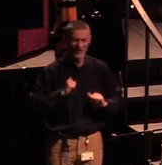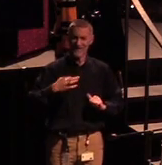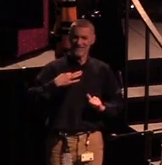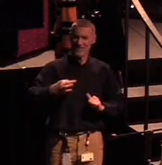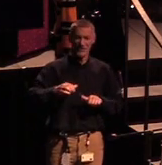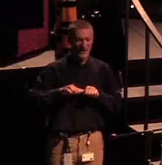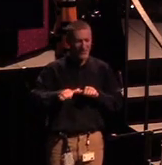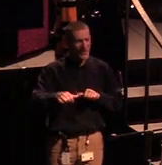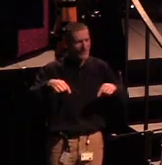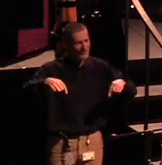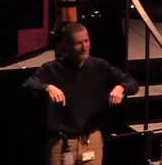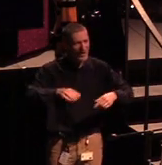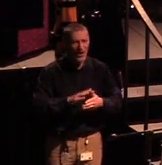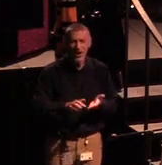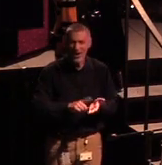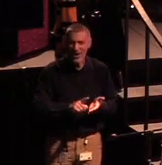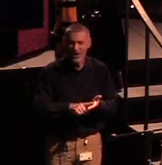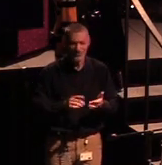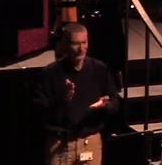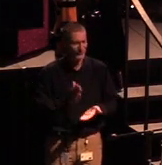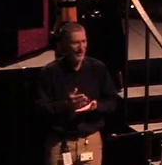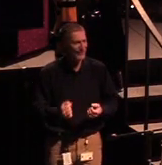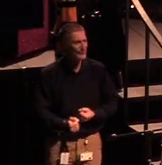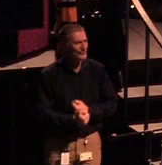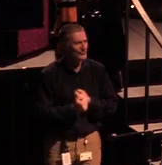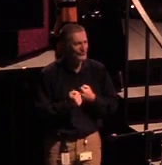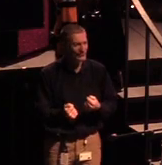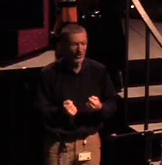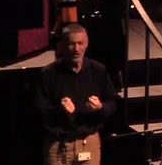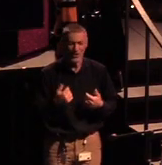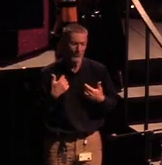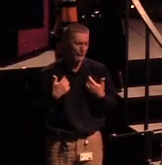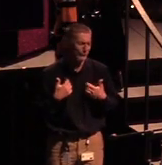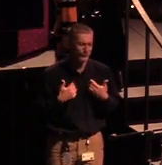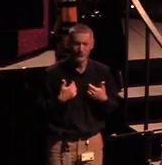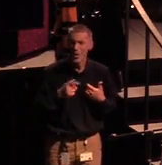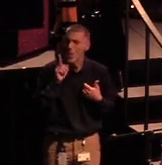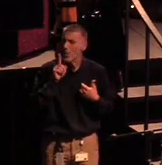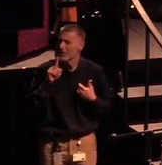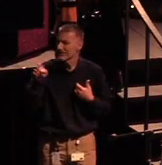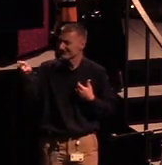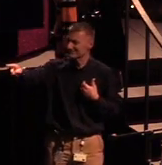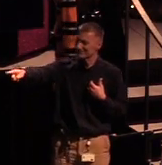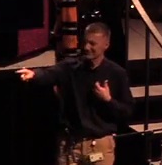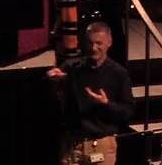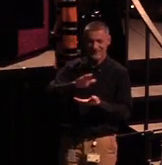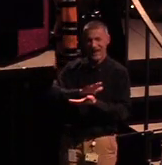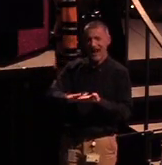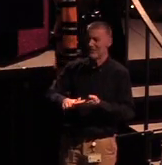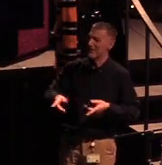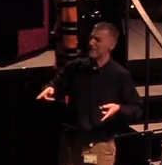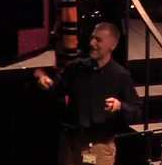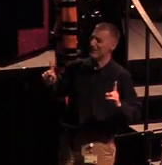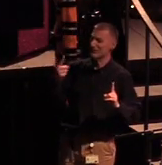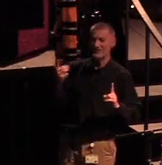in Hull and it's a really strong thriving inclusive scheme Harriet Johnson is here who is the volunteer program manager